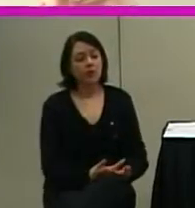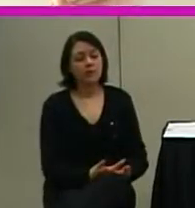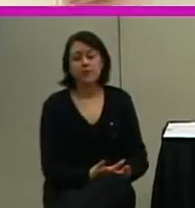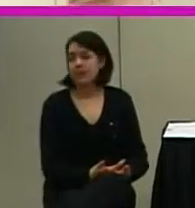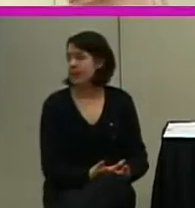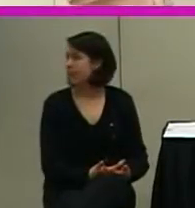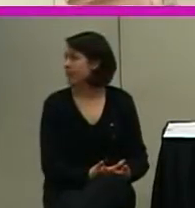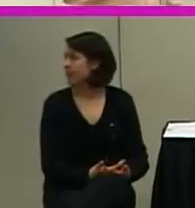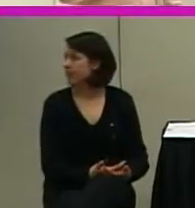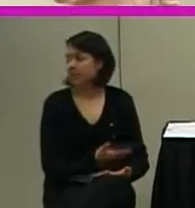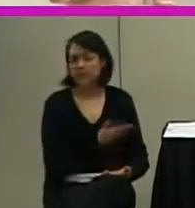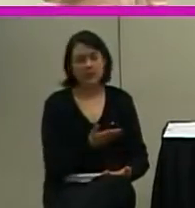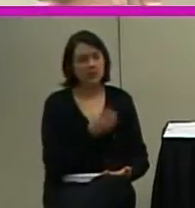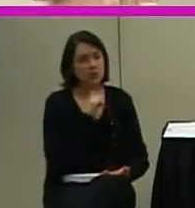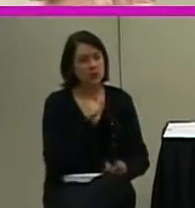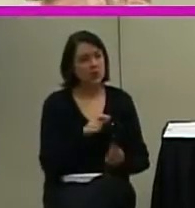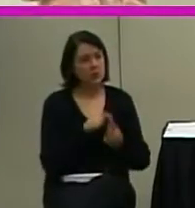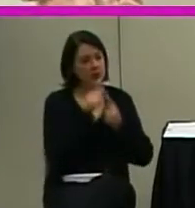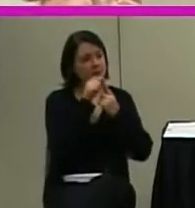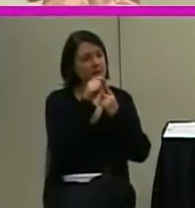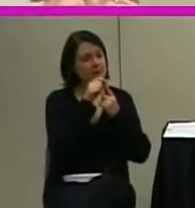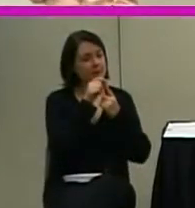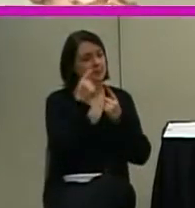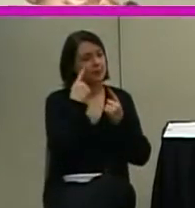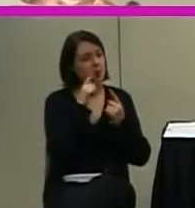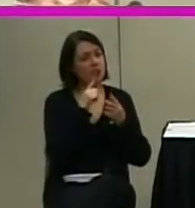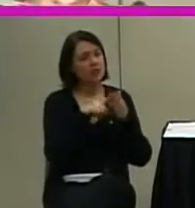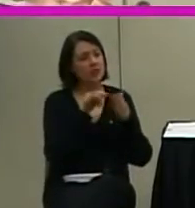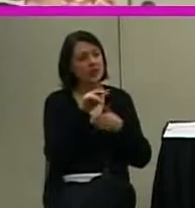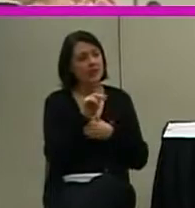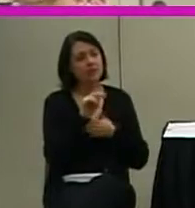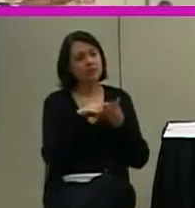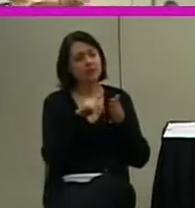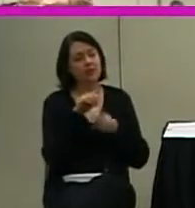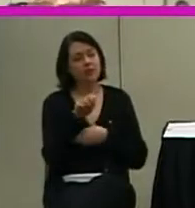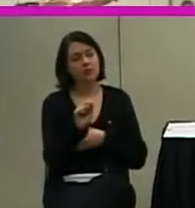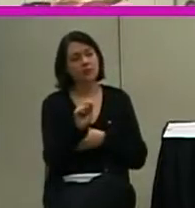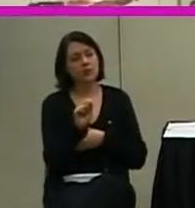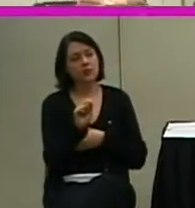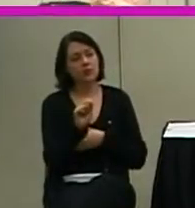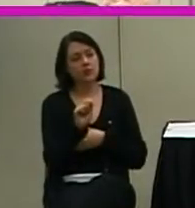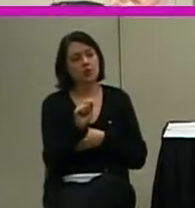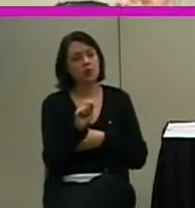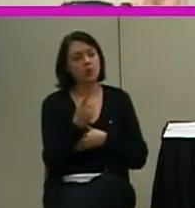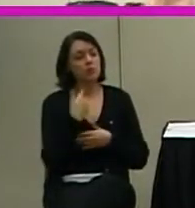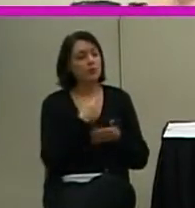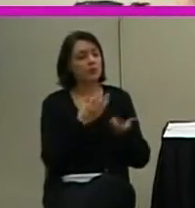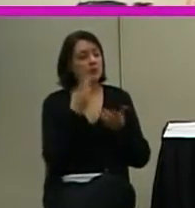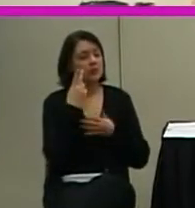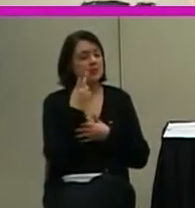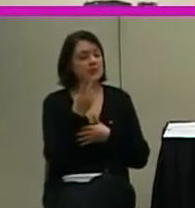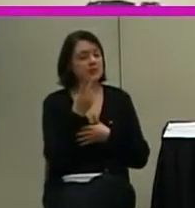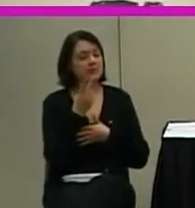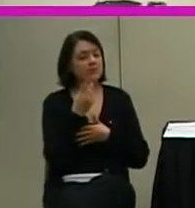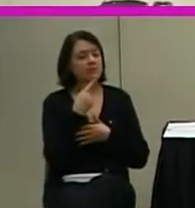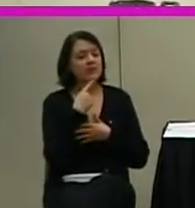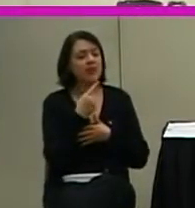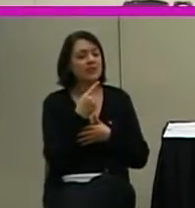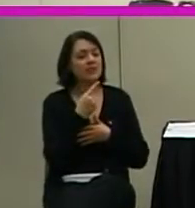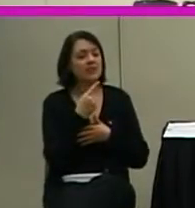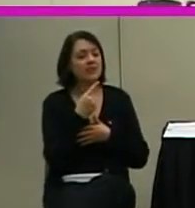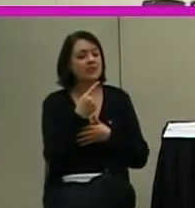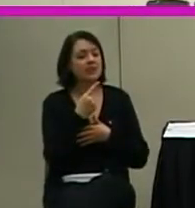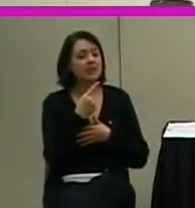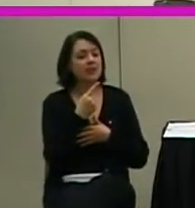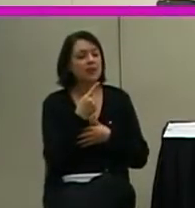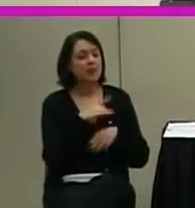These are the things that are really unique to check-in, check-out. We would like to say that it's available every